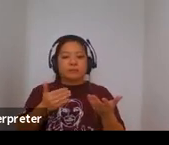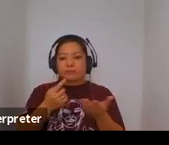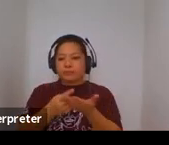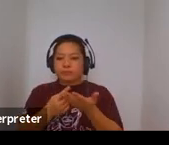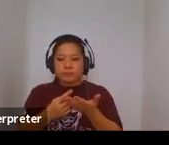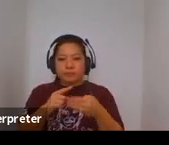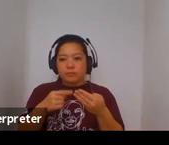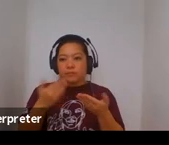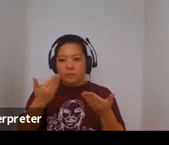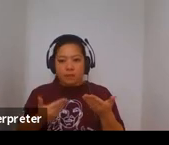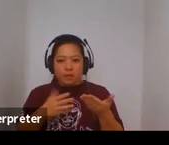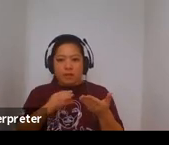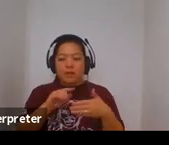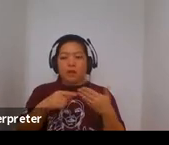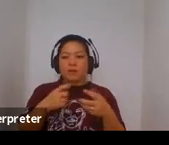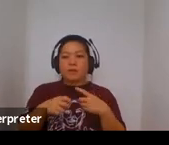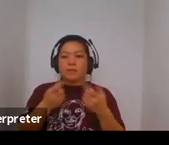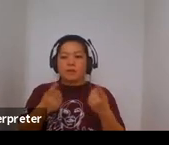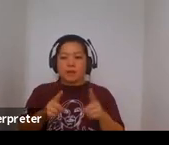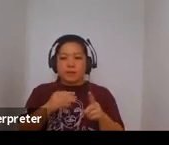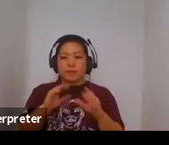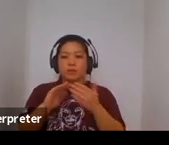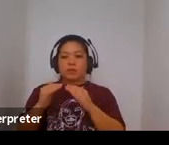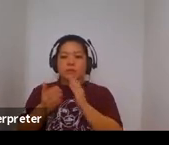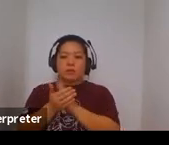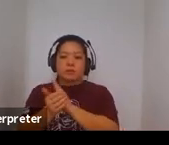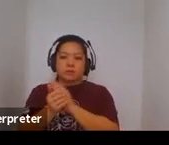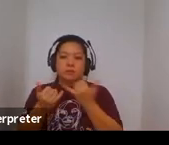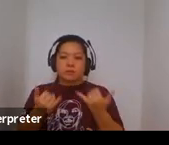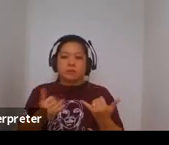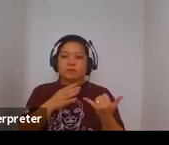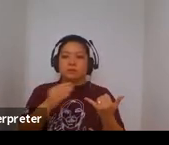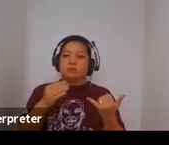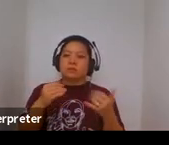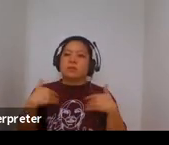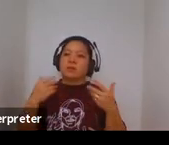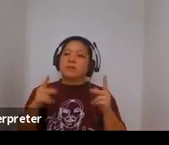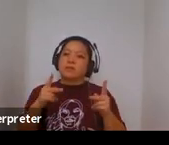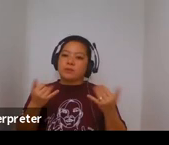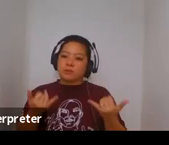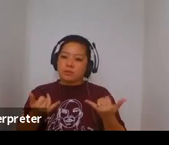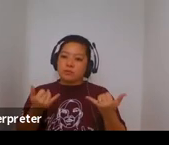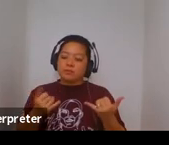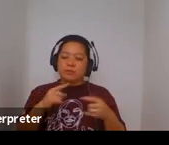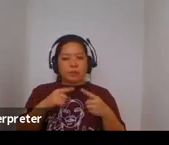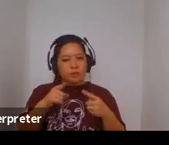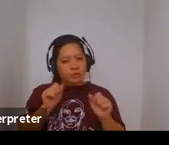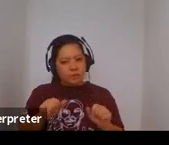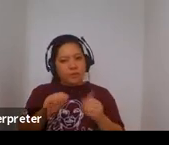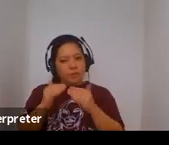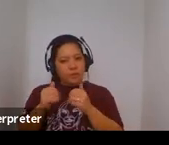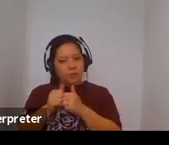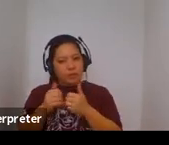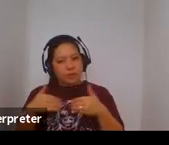about and how the issue is framed, as well as community expertise and young people. When you can build community with